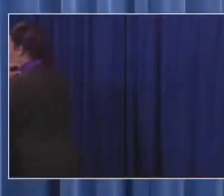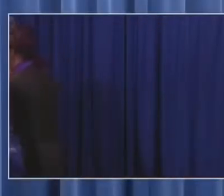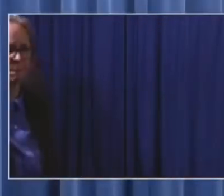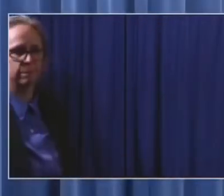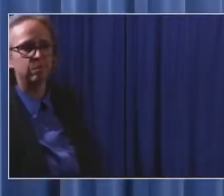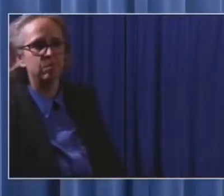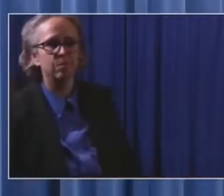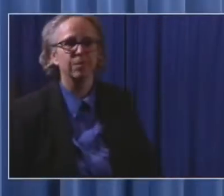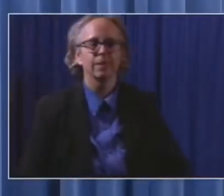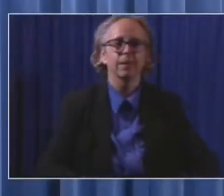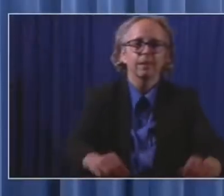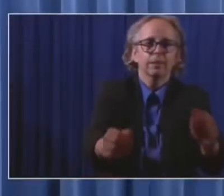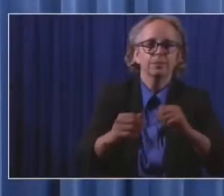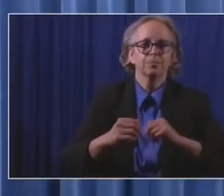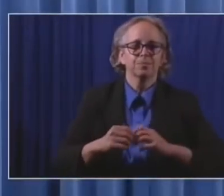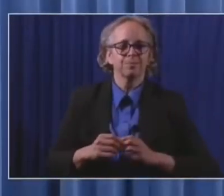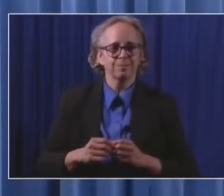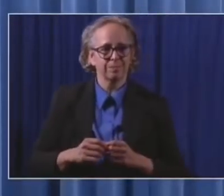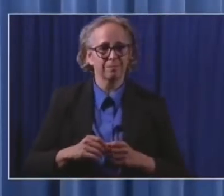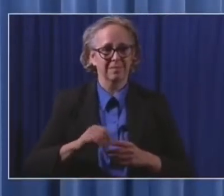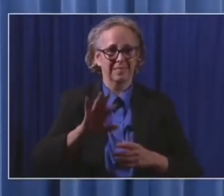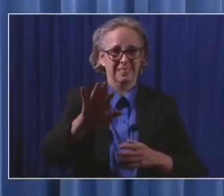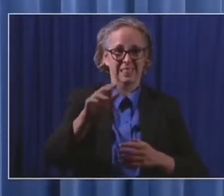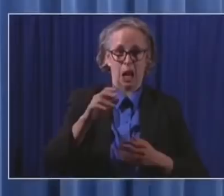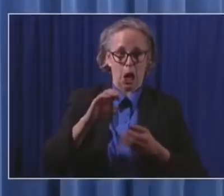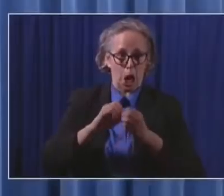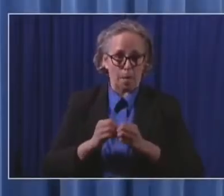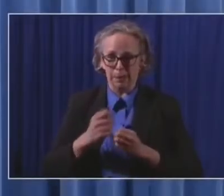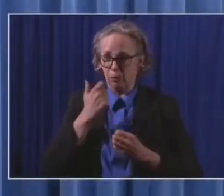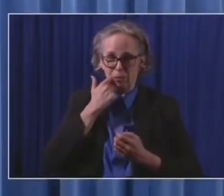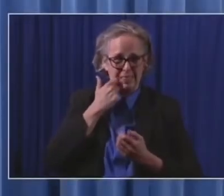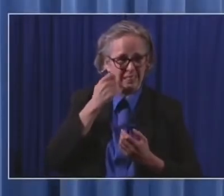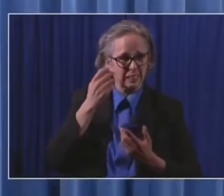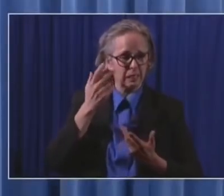Well, we pretty much put out what we've seen in the latest numbers.